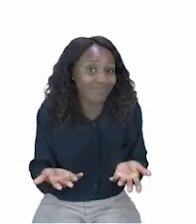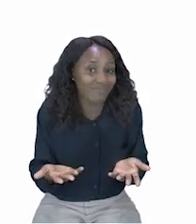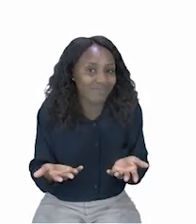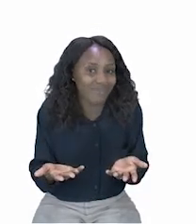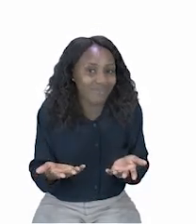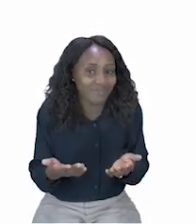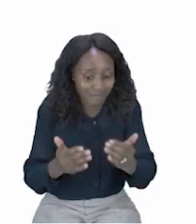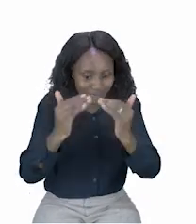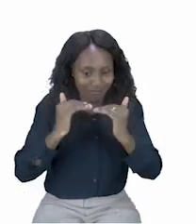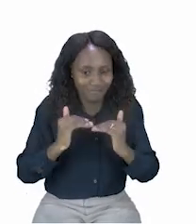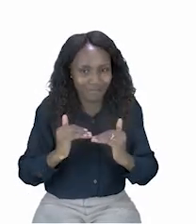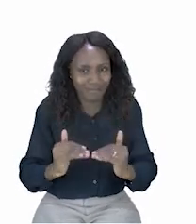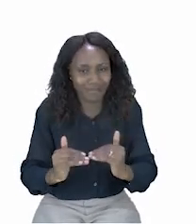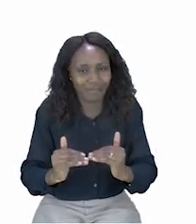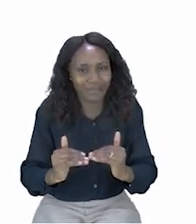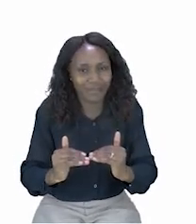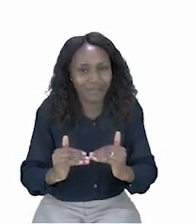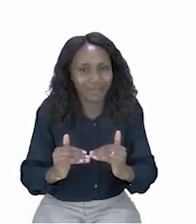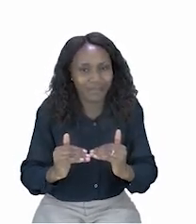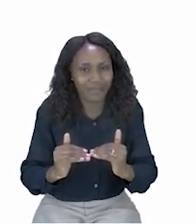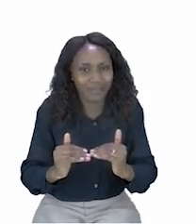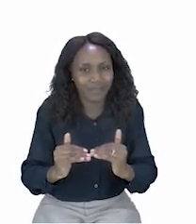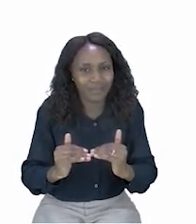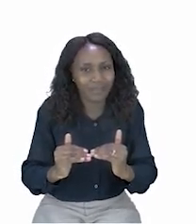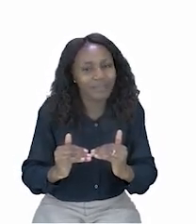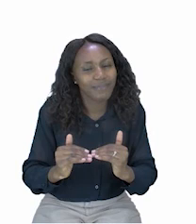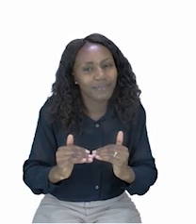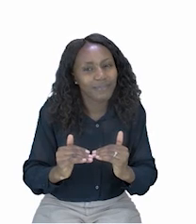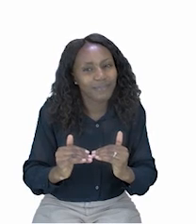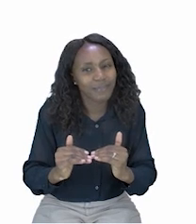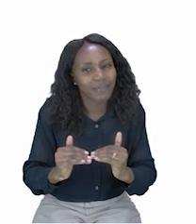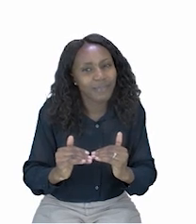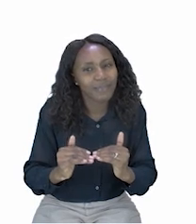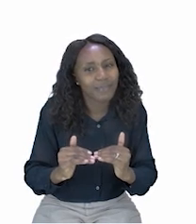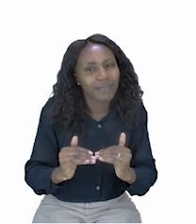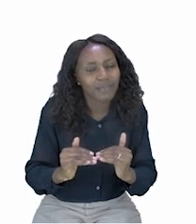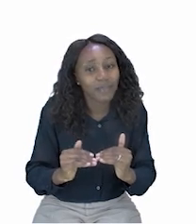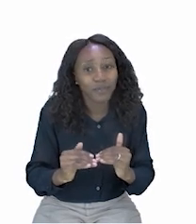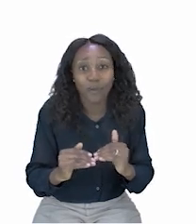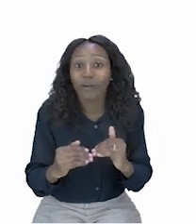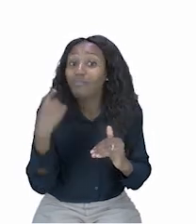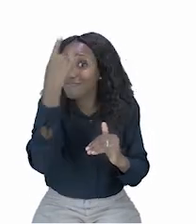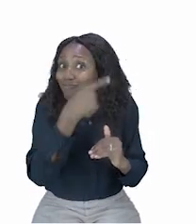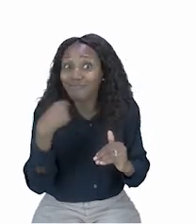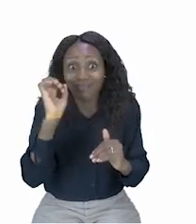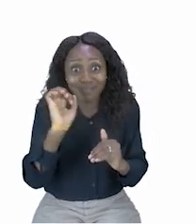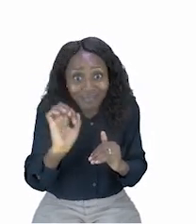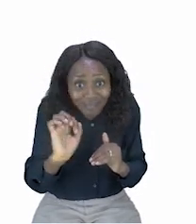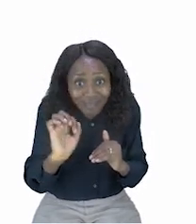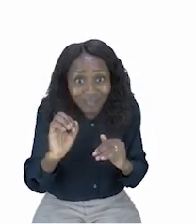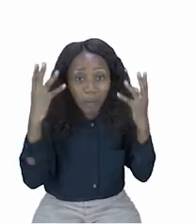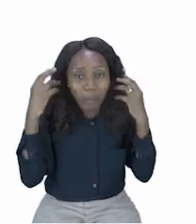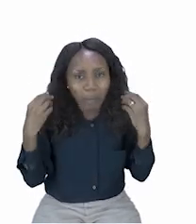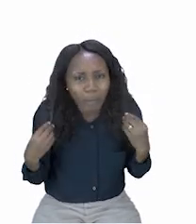it's telling us as well about a little bit about how you look. Do you have short